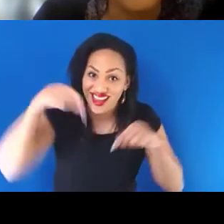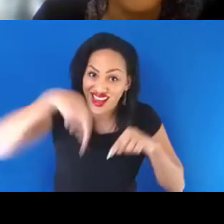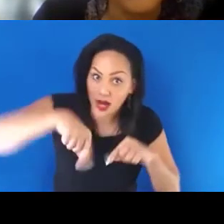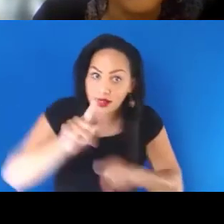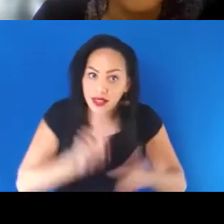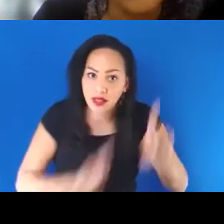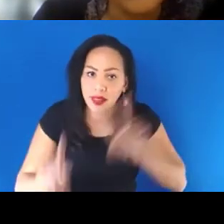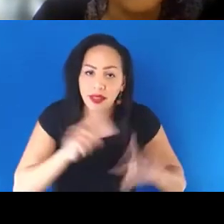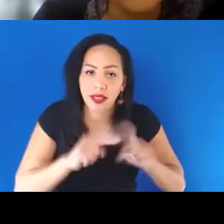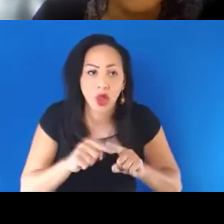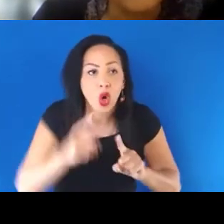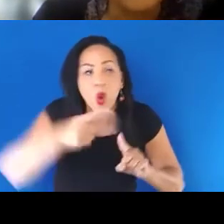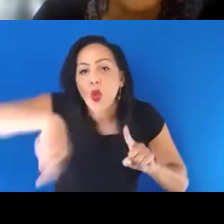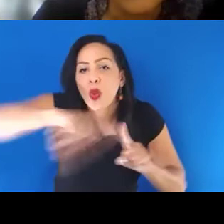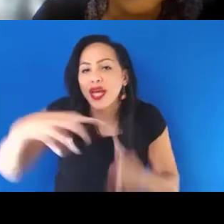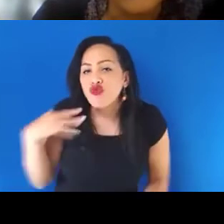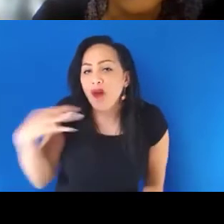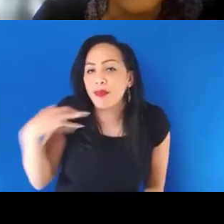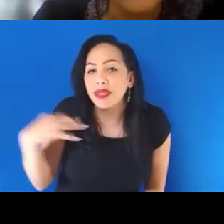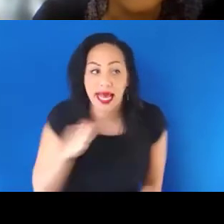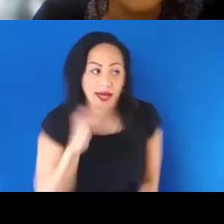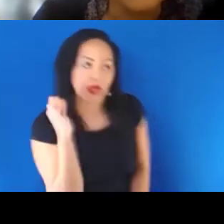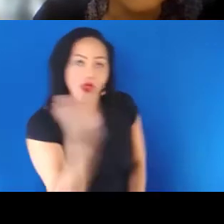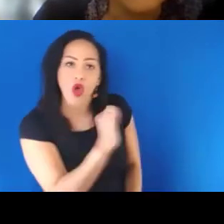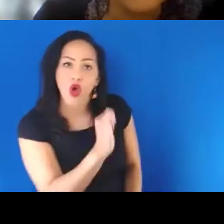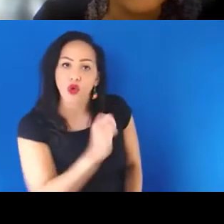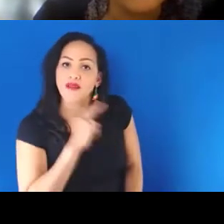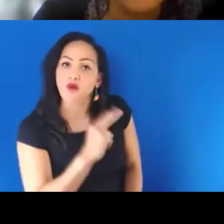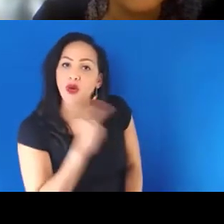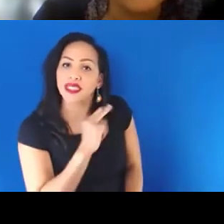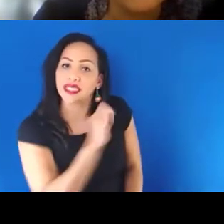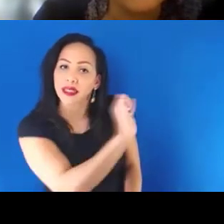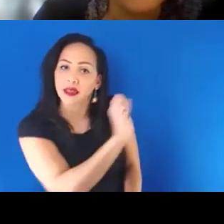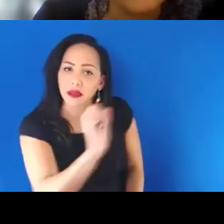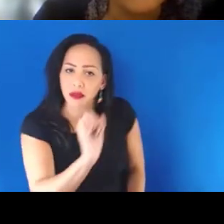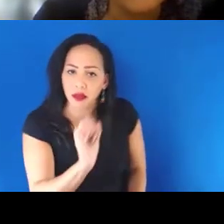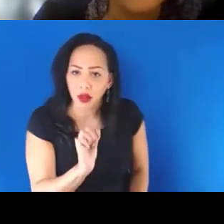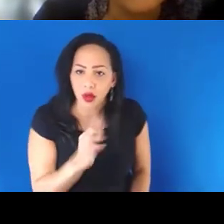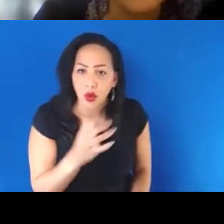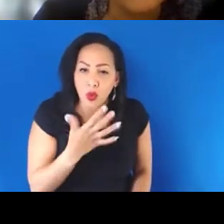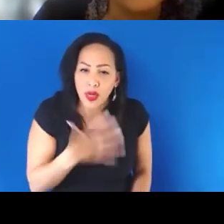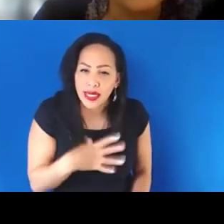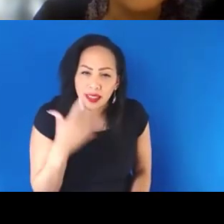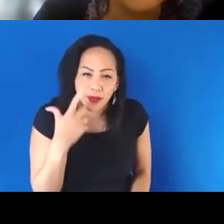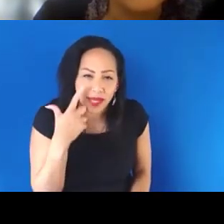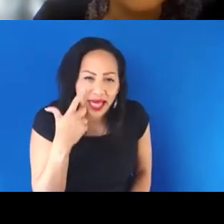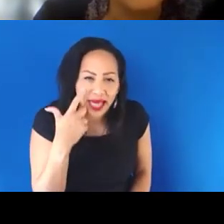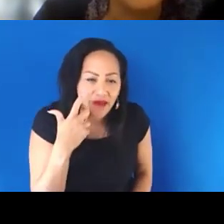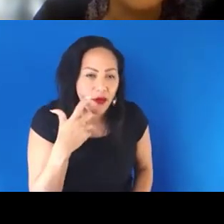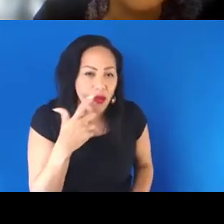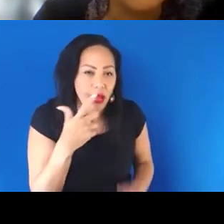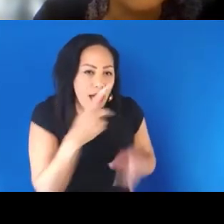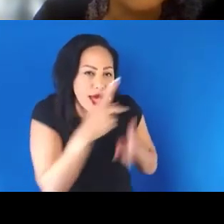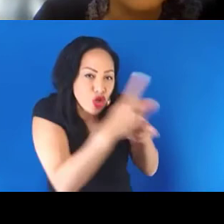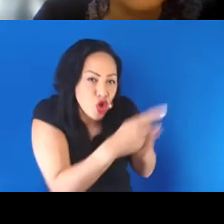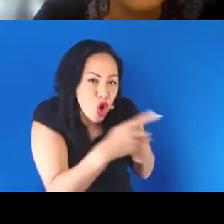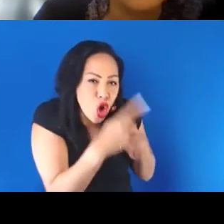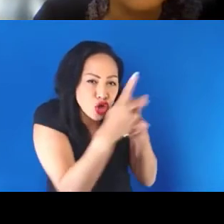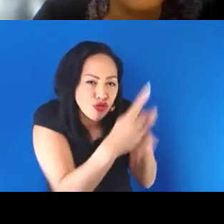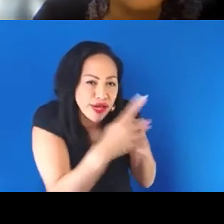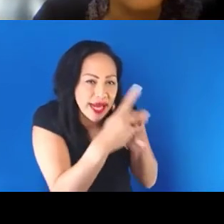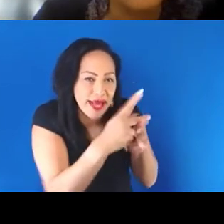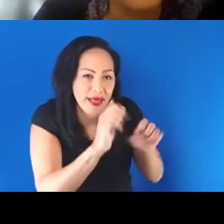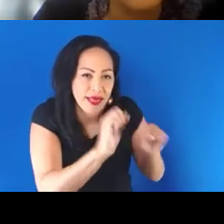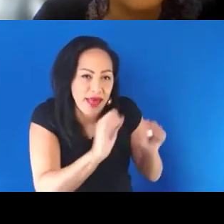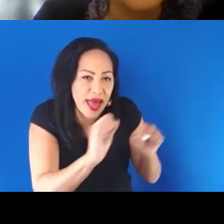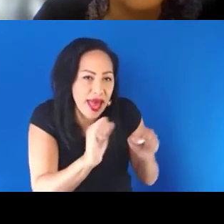those voices that we are so carefully nurturing and doing, we forget that we